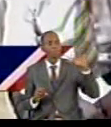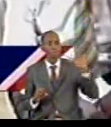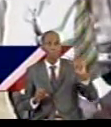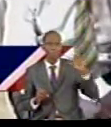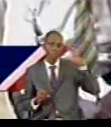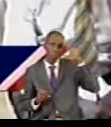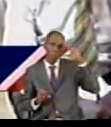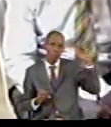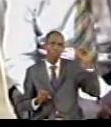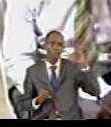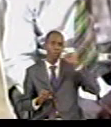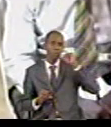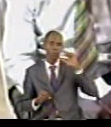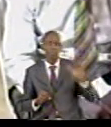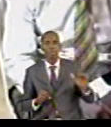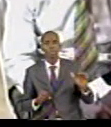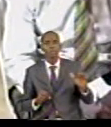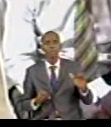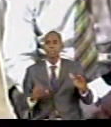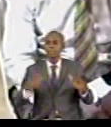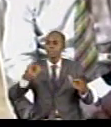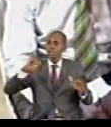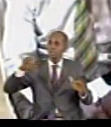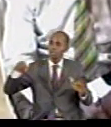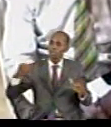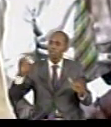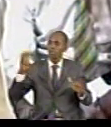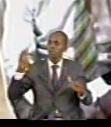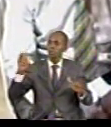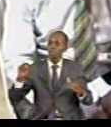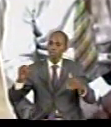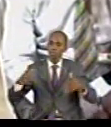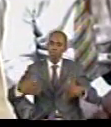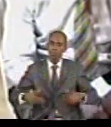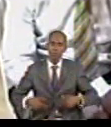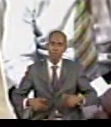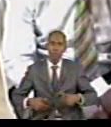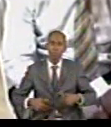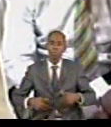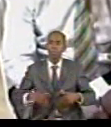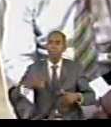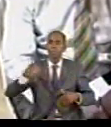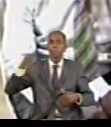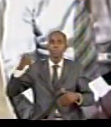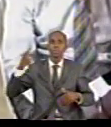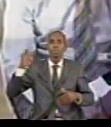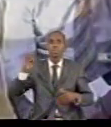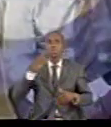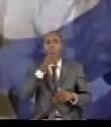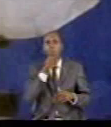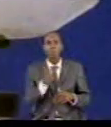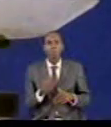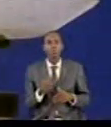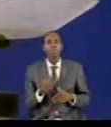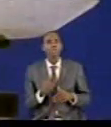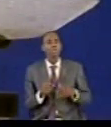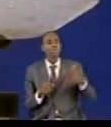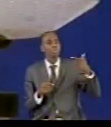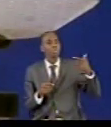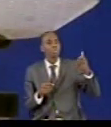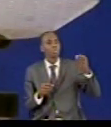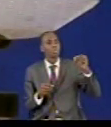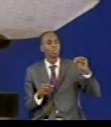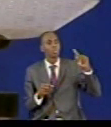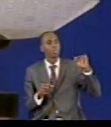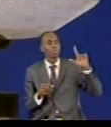Gentile women, Jewish young, Jewish old, Gentile young,